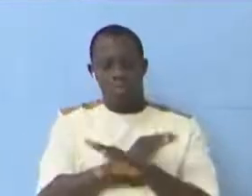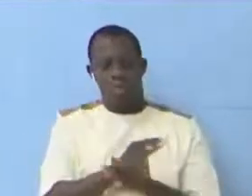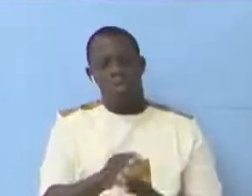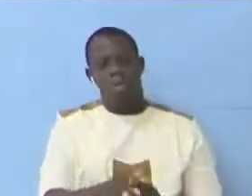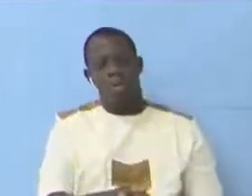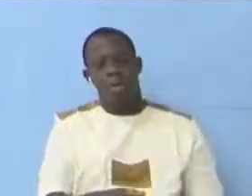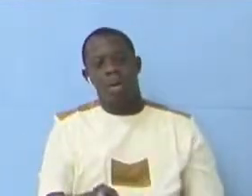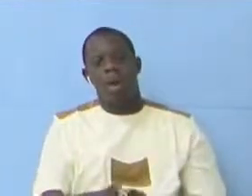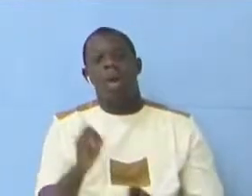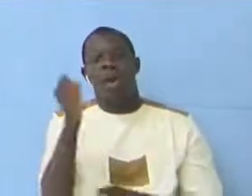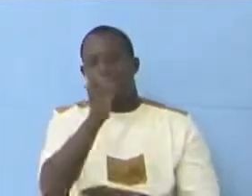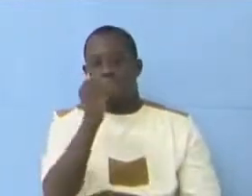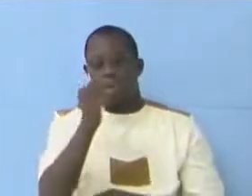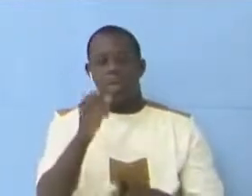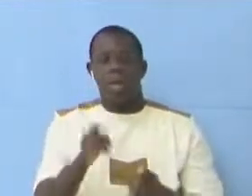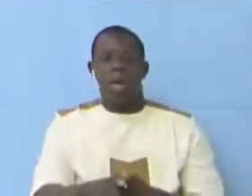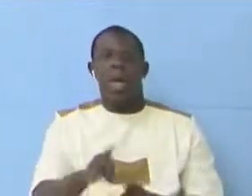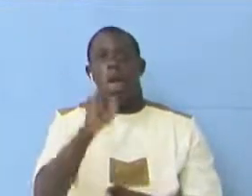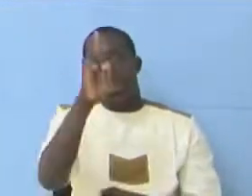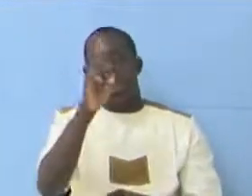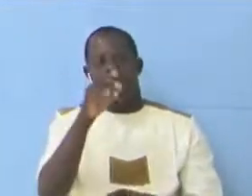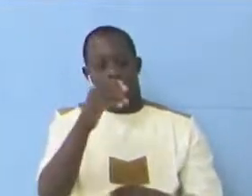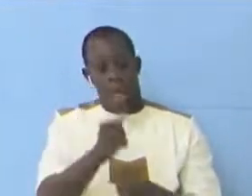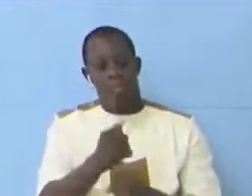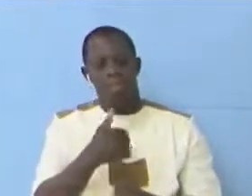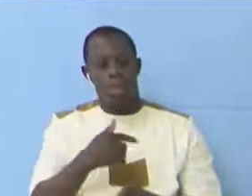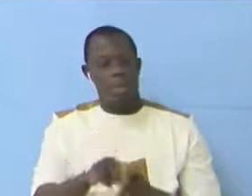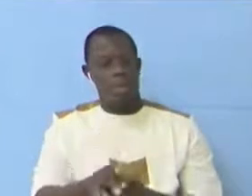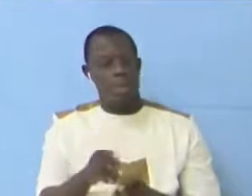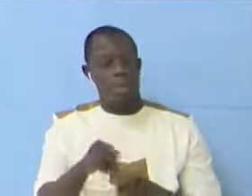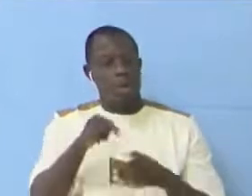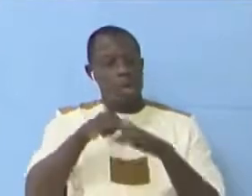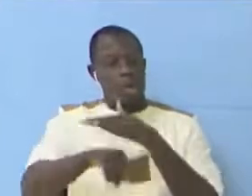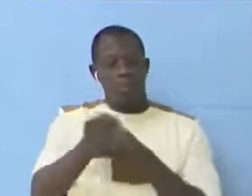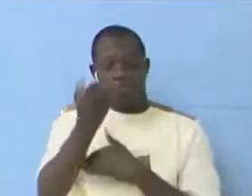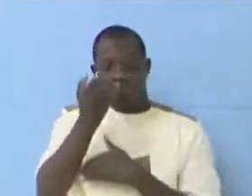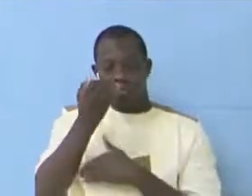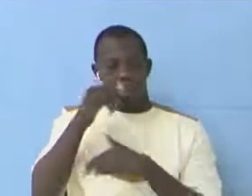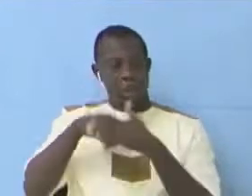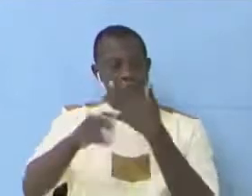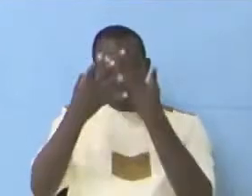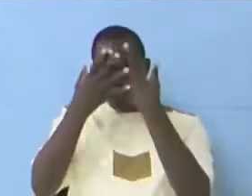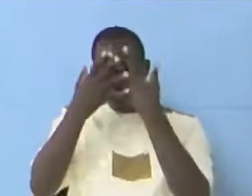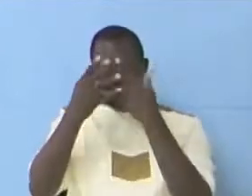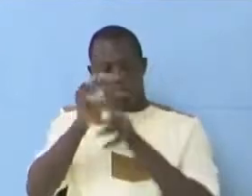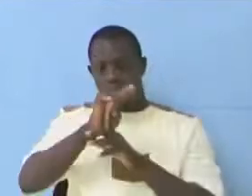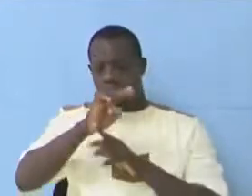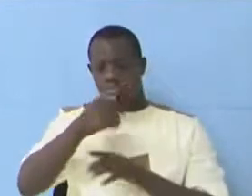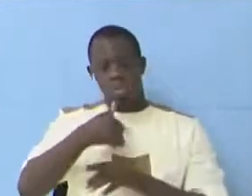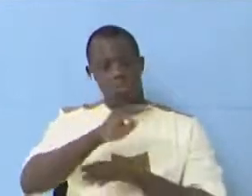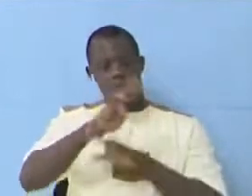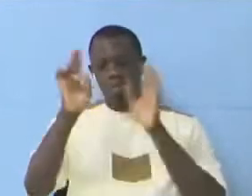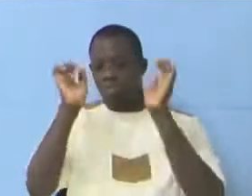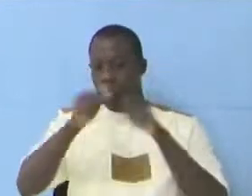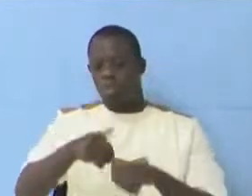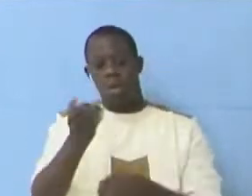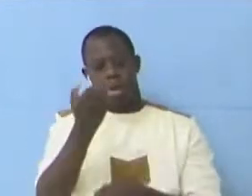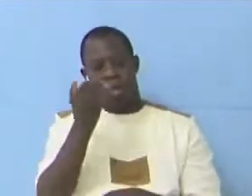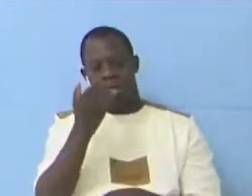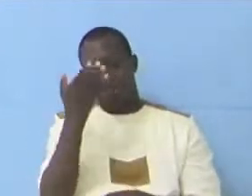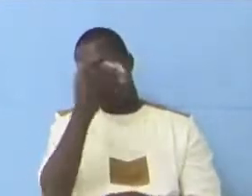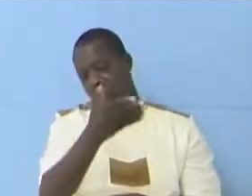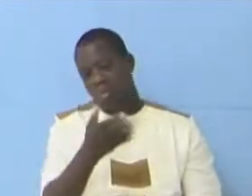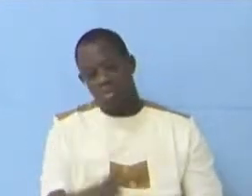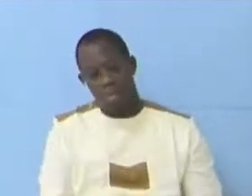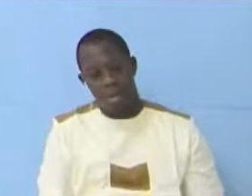cells. parce que yàlla daf ma nattoo woon mënuma lekk bi woon ci kaso bi. Because I couldn't eat what was cooked at